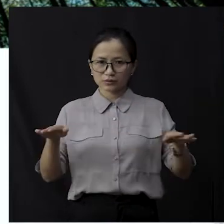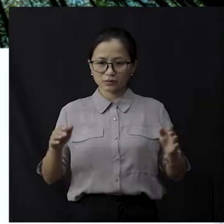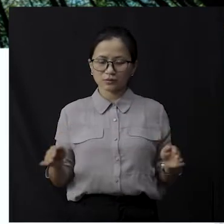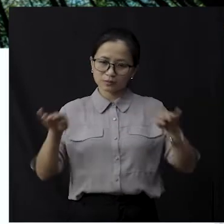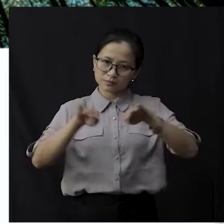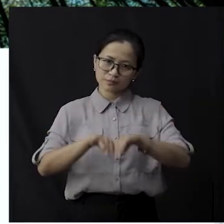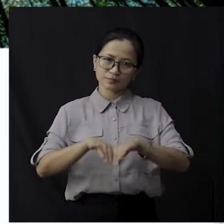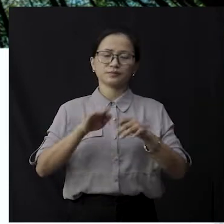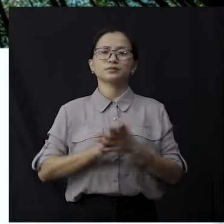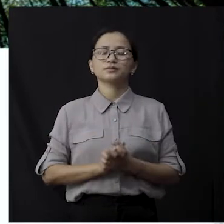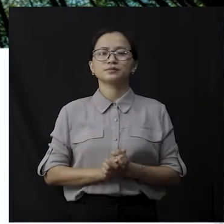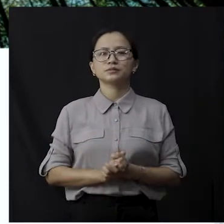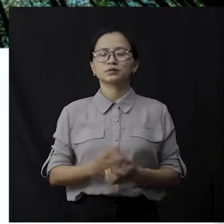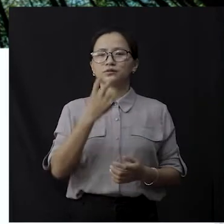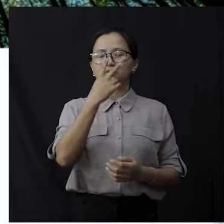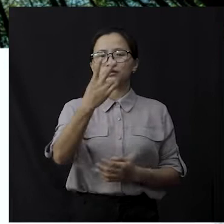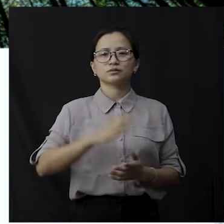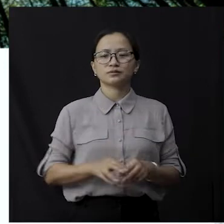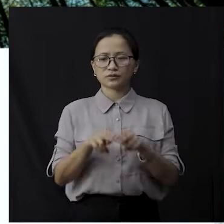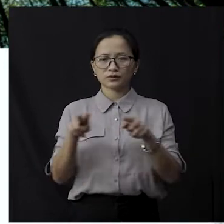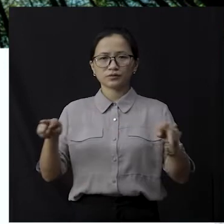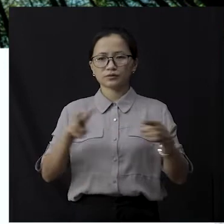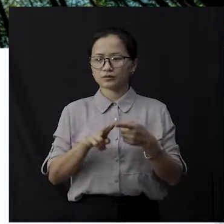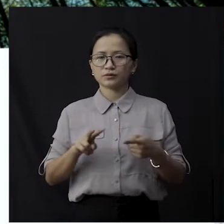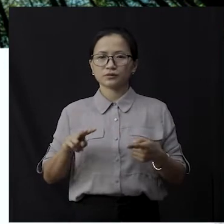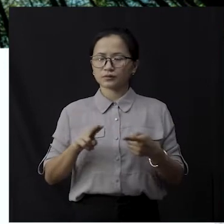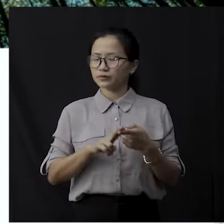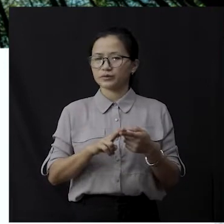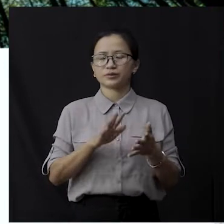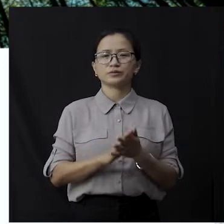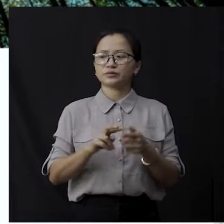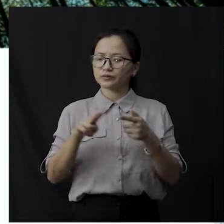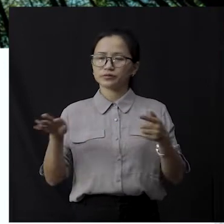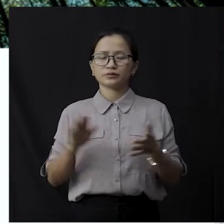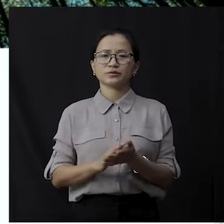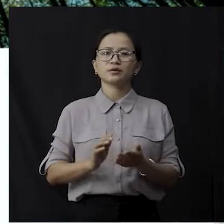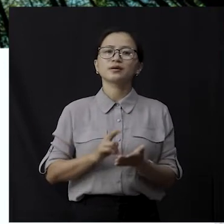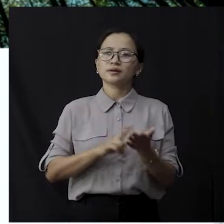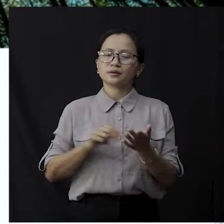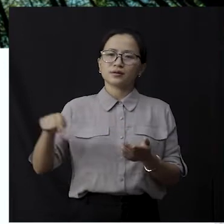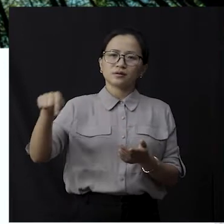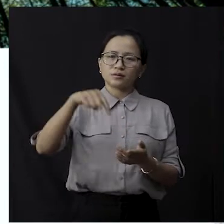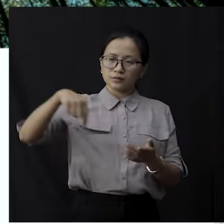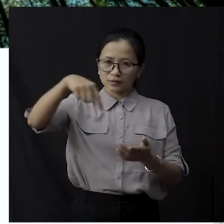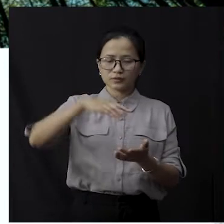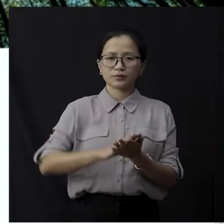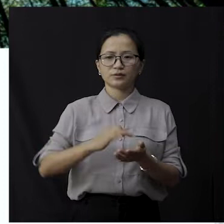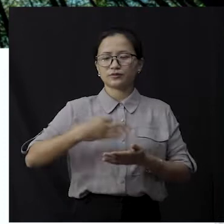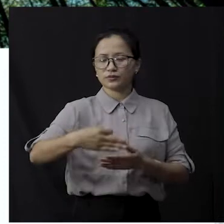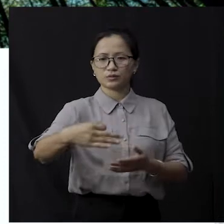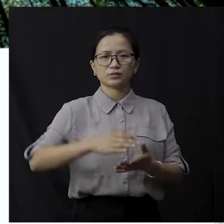So students, we are going to see about the different natural features, and these natural features are